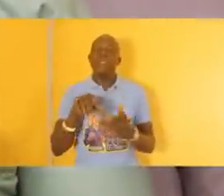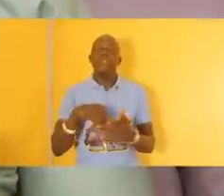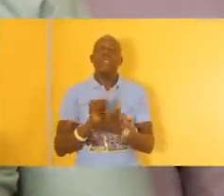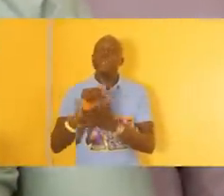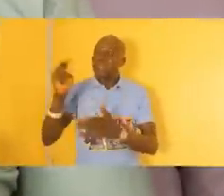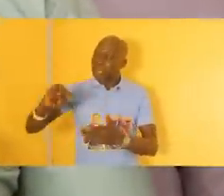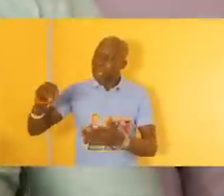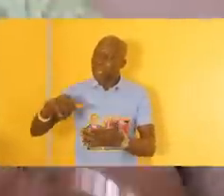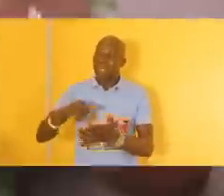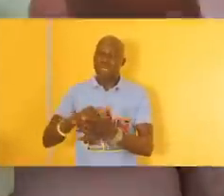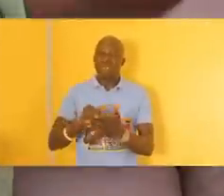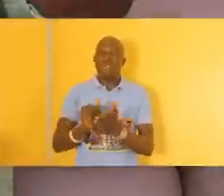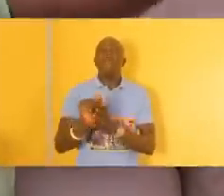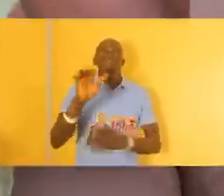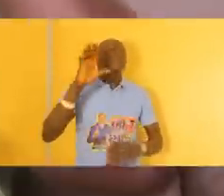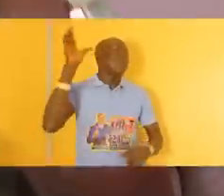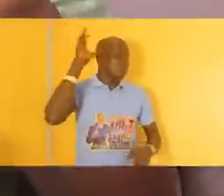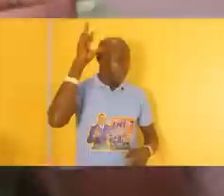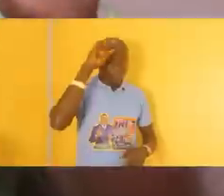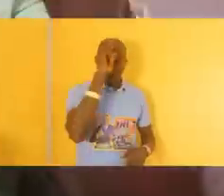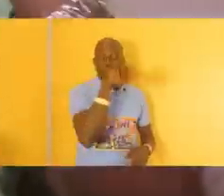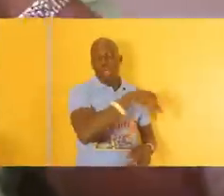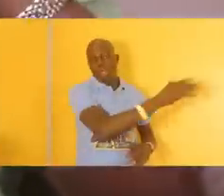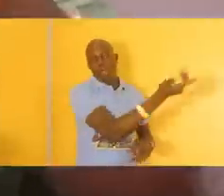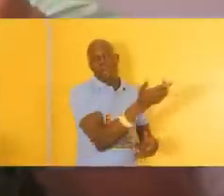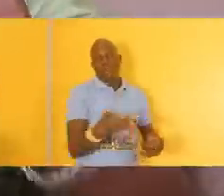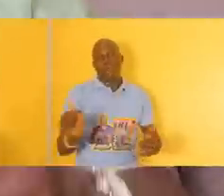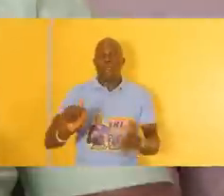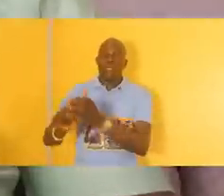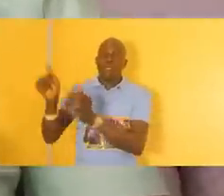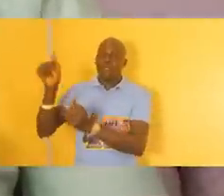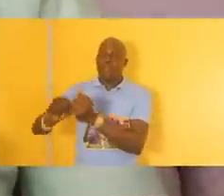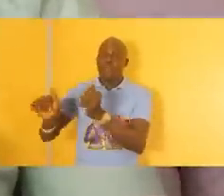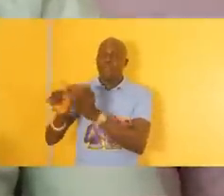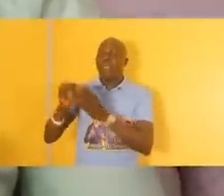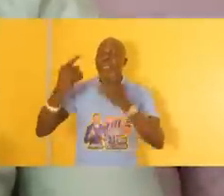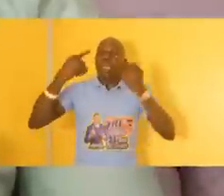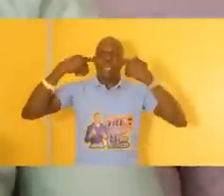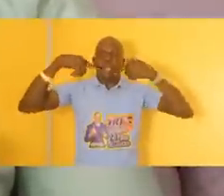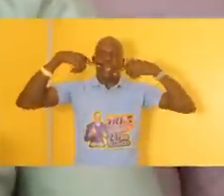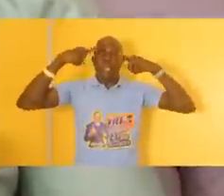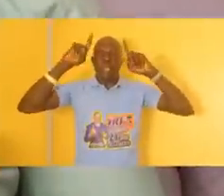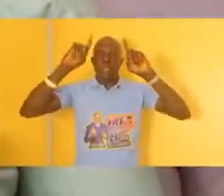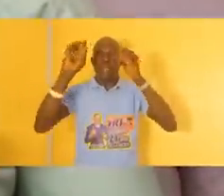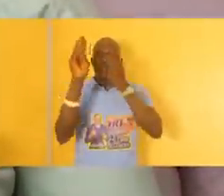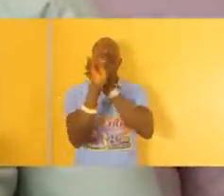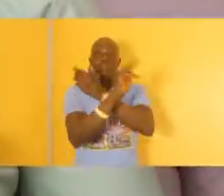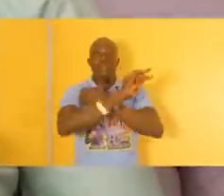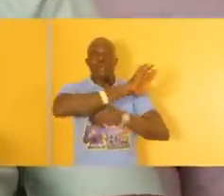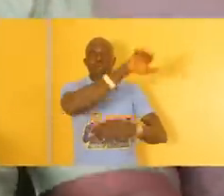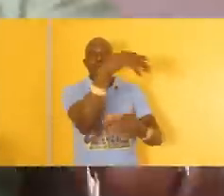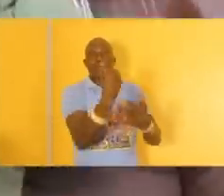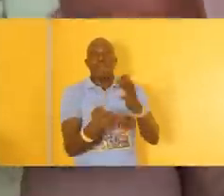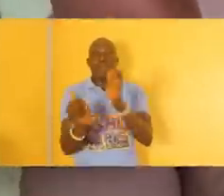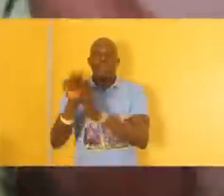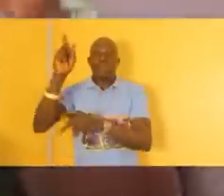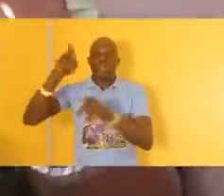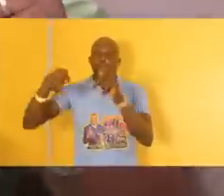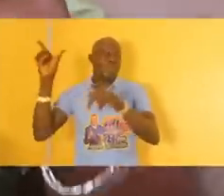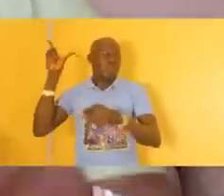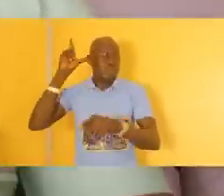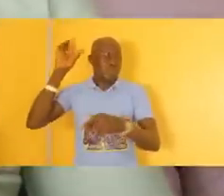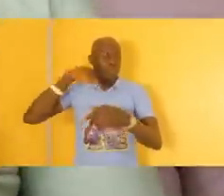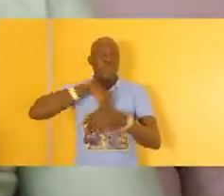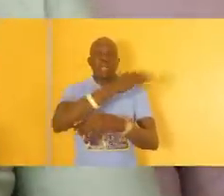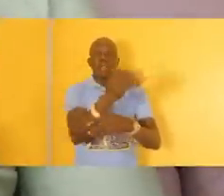she. And behold. Anybody or love, I like to gun here. Whosoever that I privileged to sight it. Don't feel that sight it. A million to